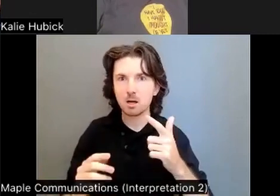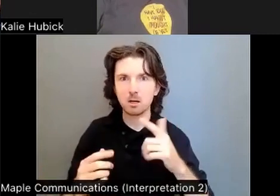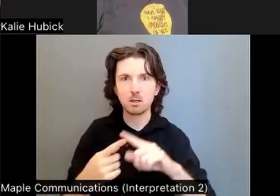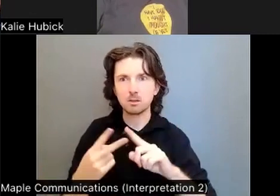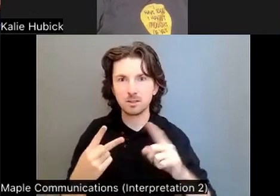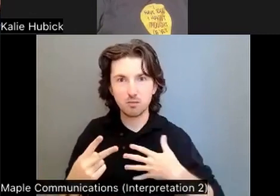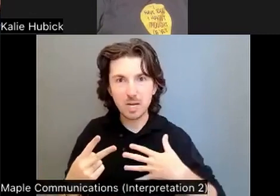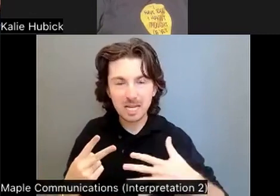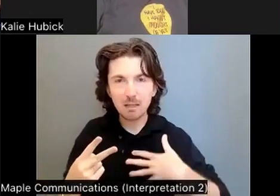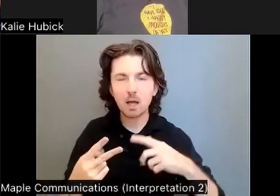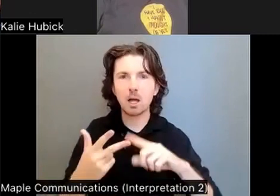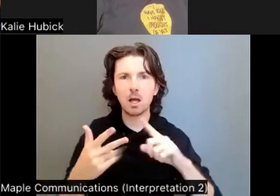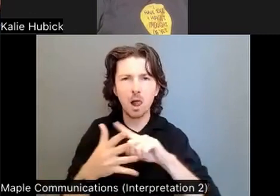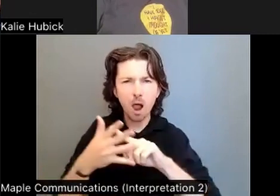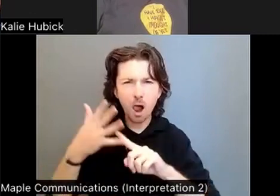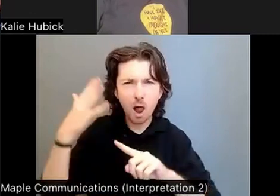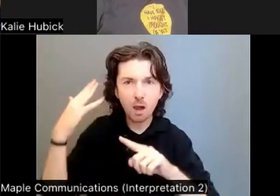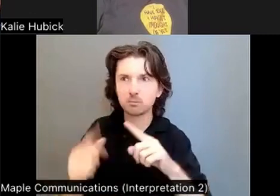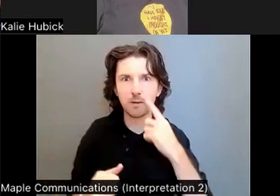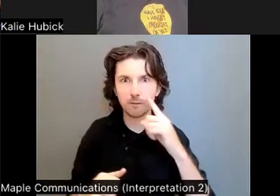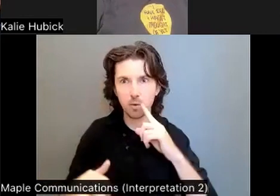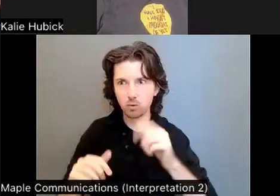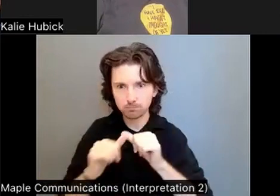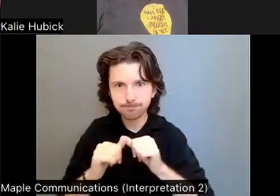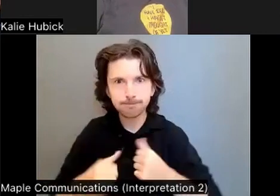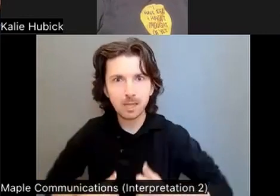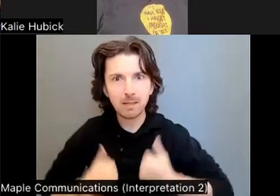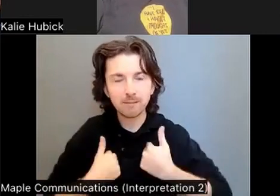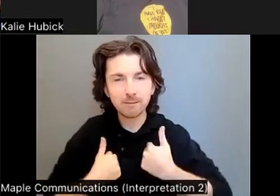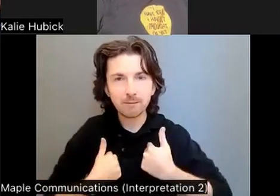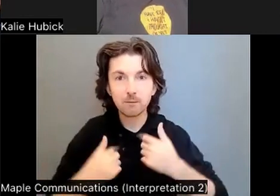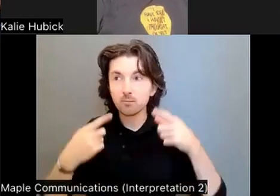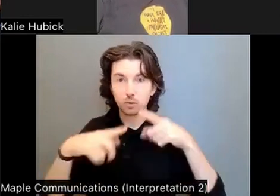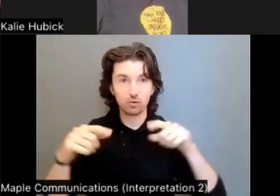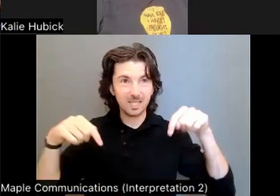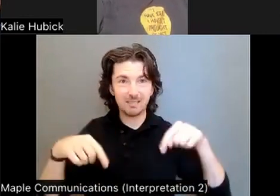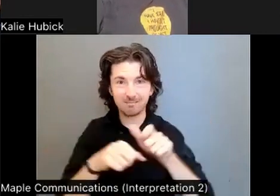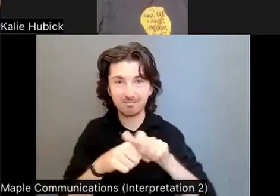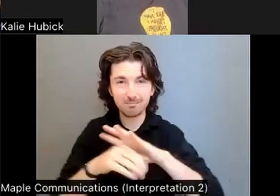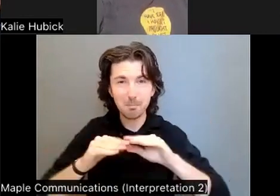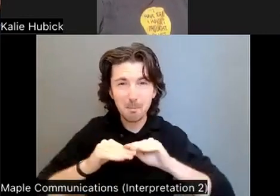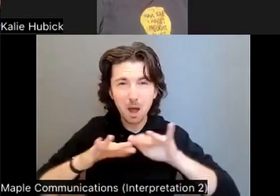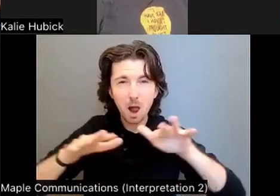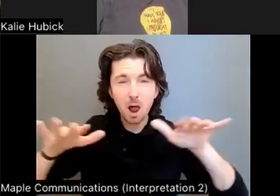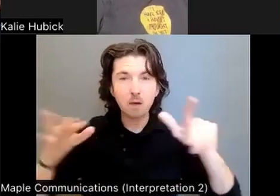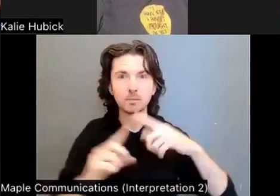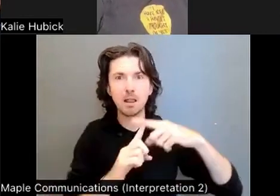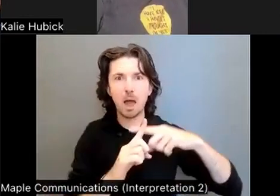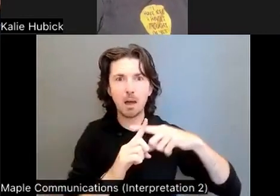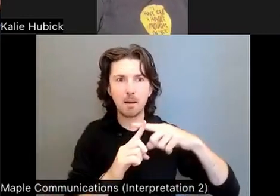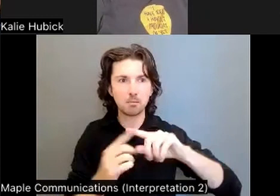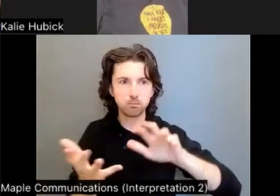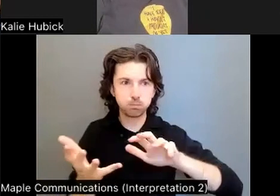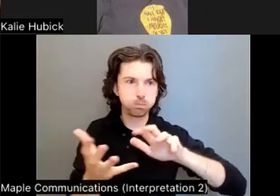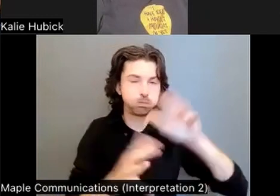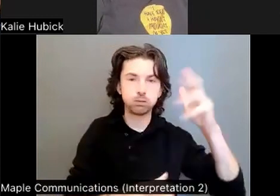us in this pandemic, and with the climate disaster that is saving lives and helping